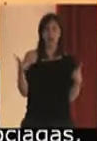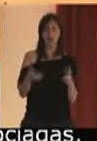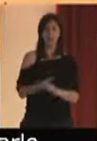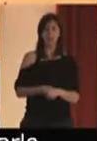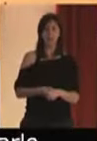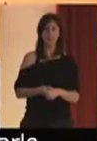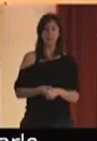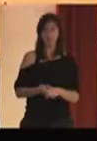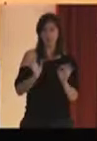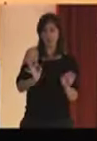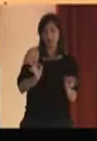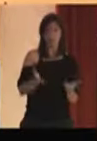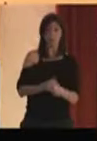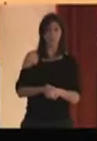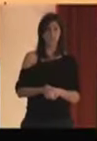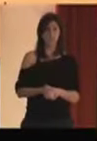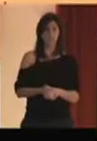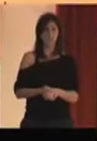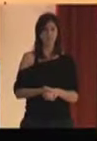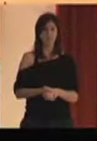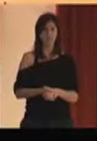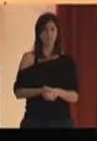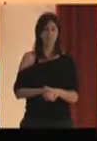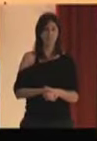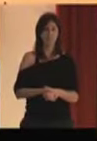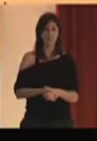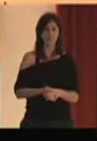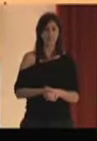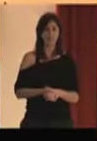extend it as it should be. Thank you very much, Mario.